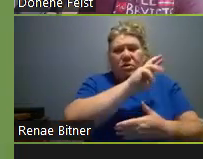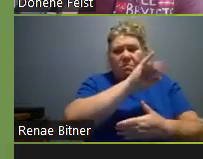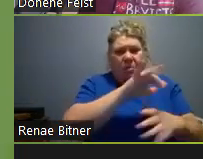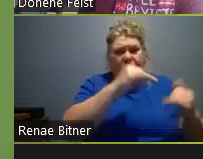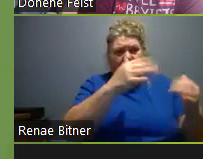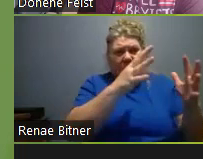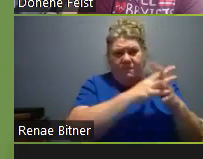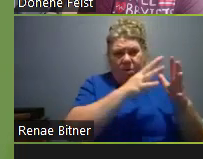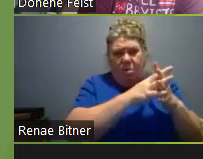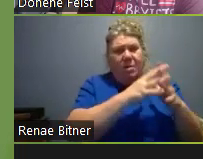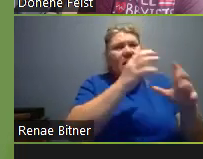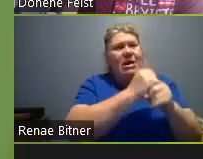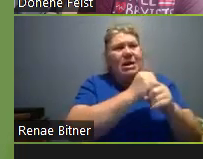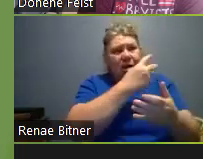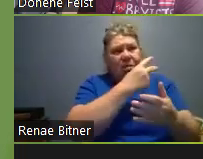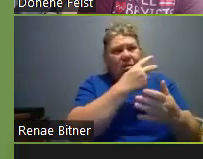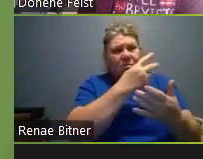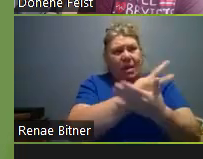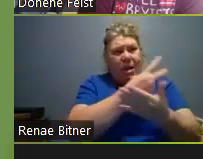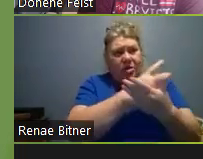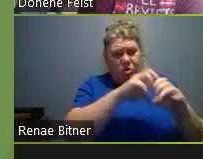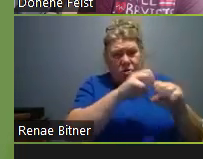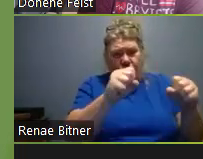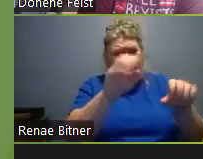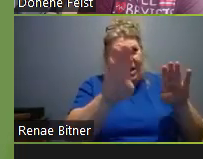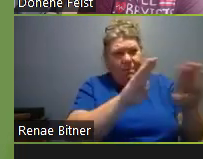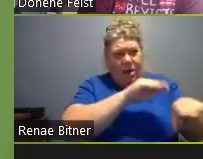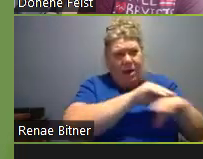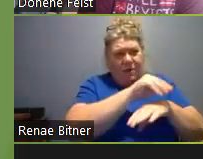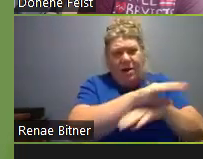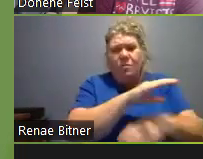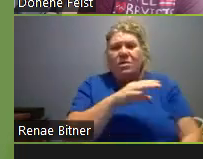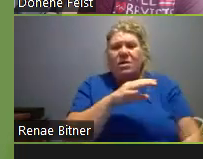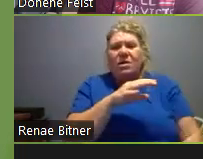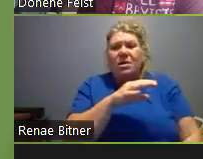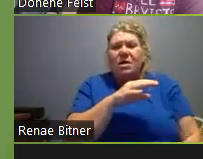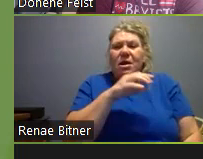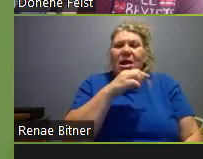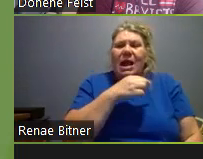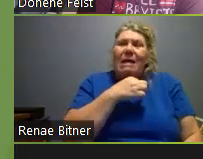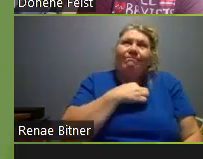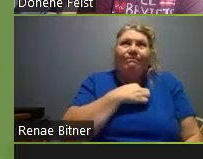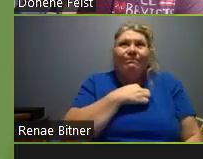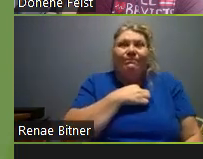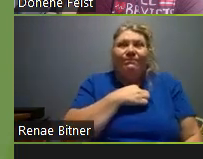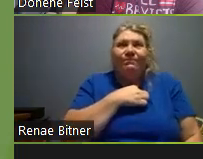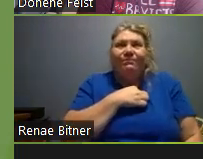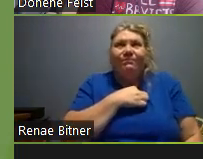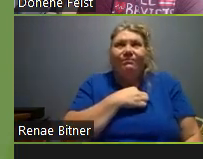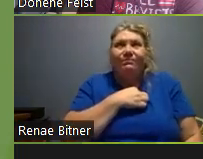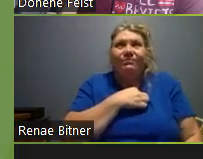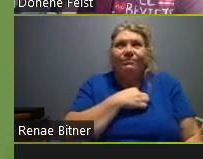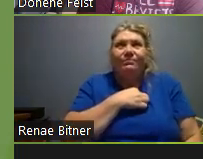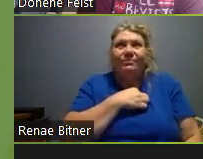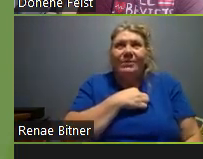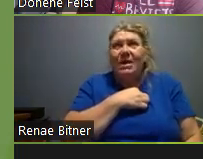master's degree in behavioral counseling. And and I shouldn't probably put it